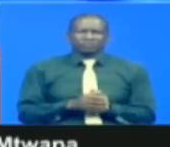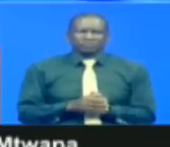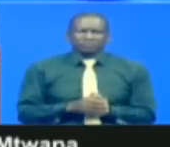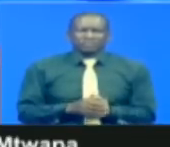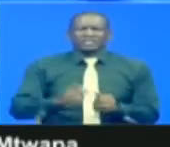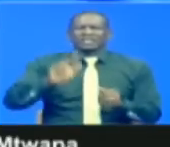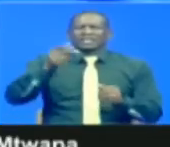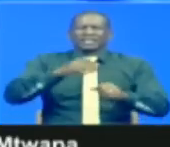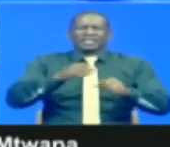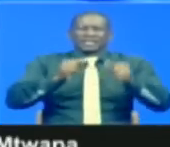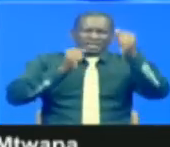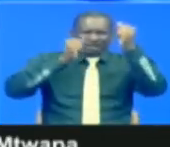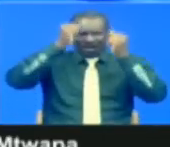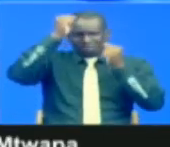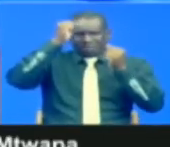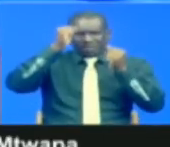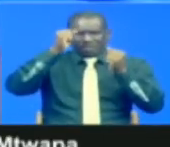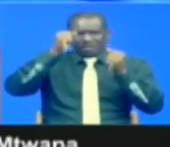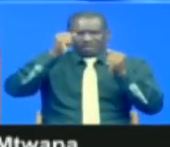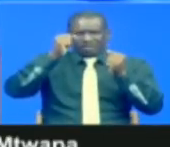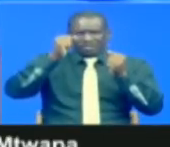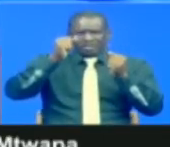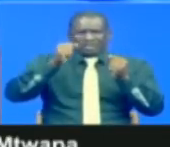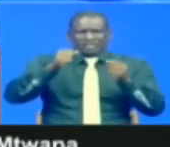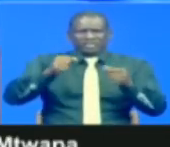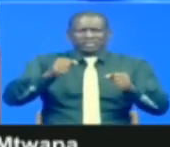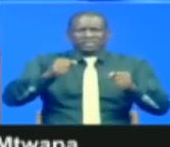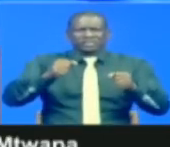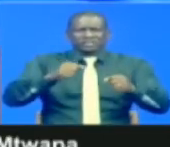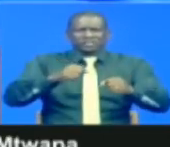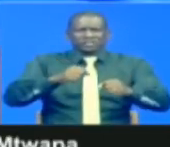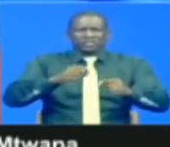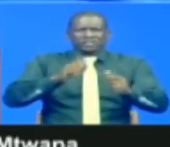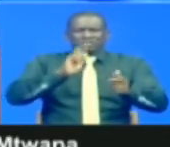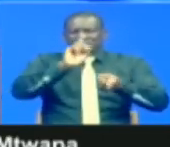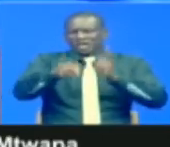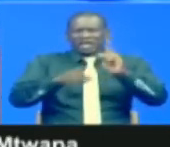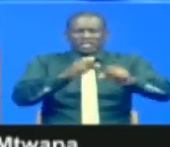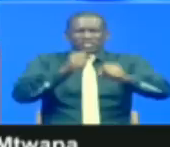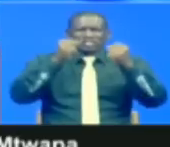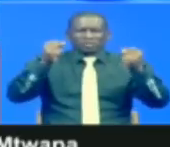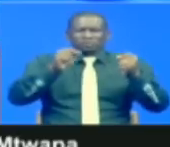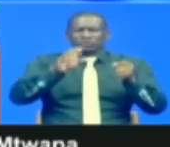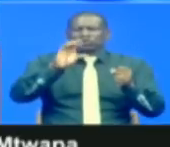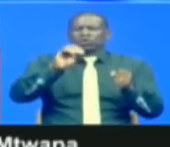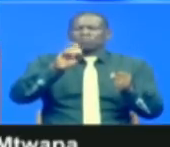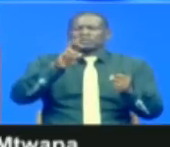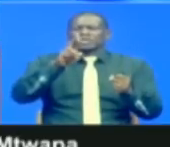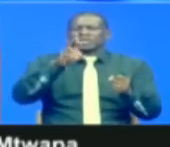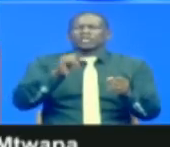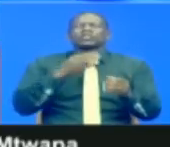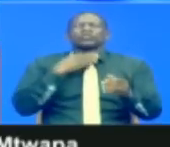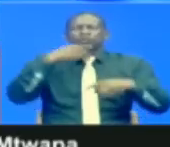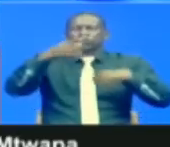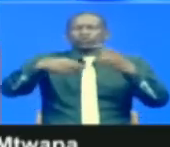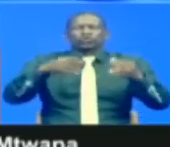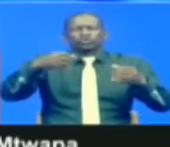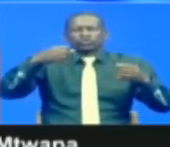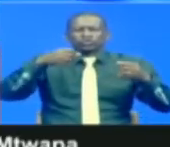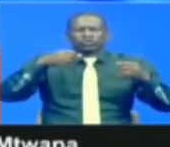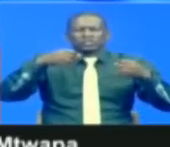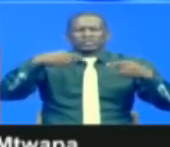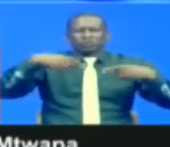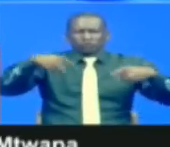Kenya Defence Forces cross-country defending champions Helen Obiri and Hilary Kering will be seeking to extend their reign at the